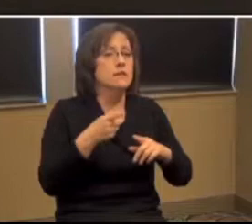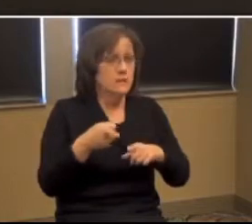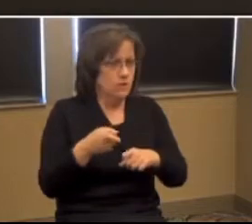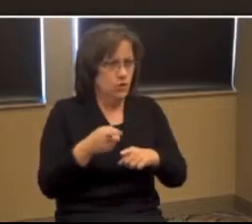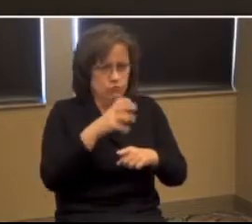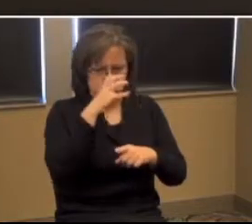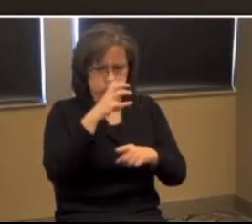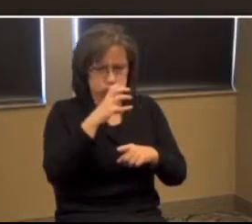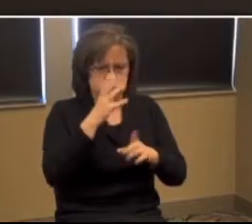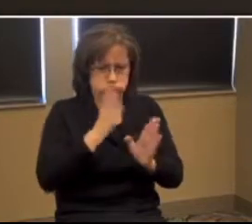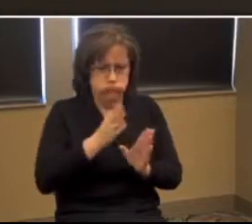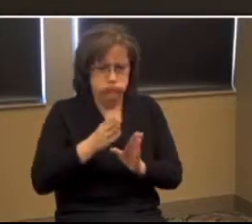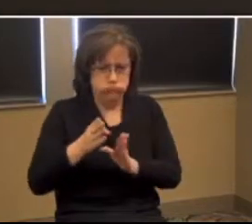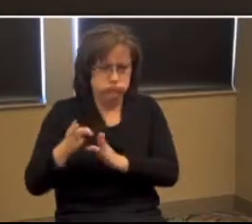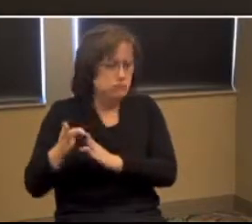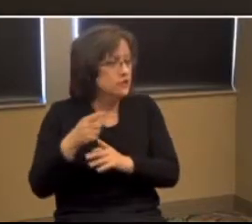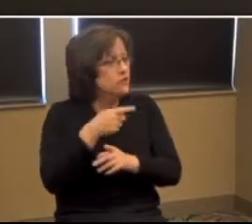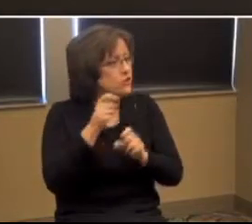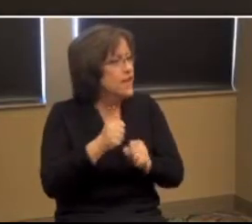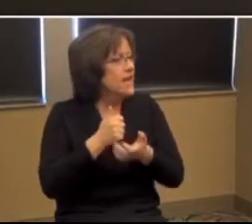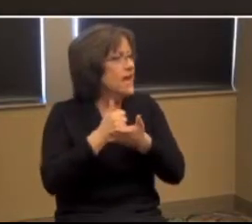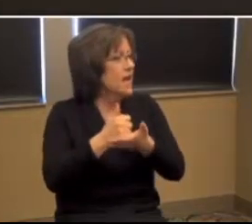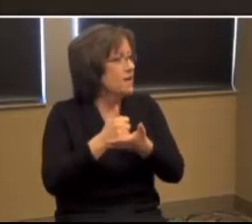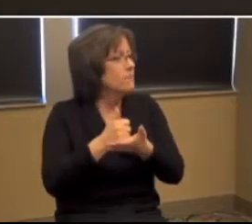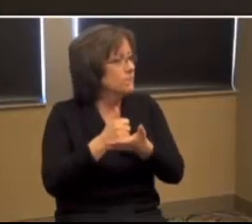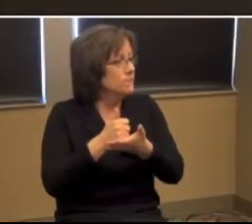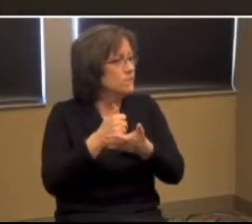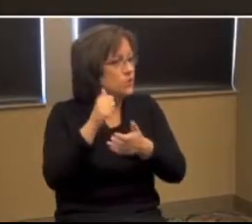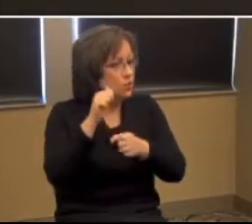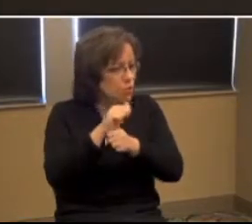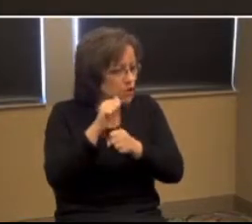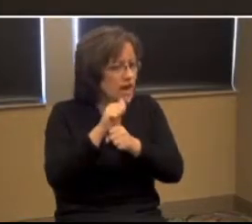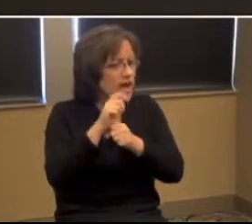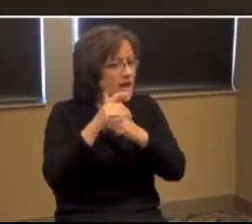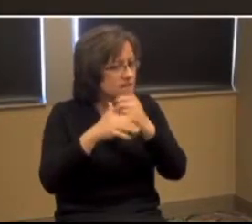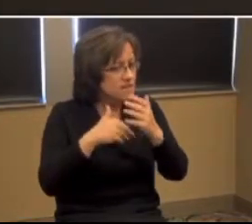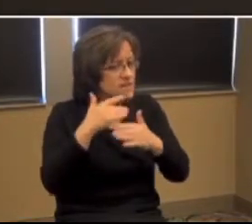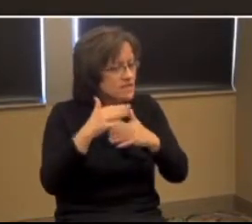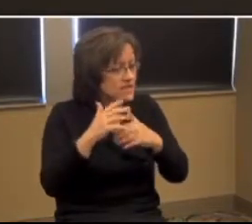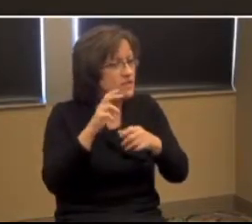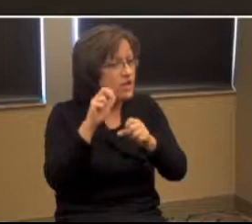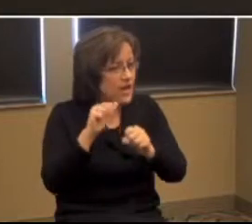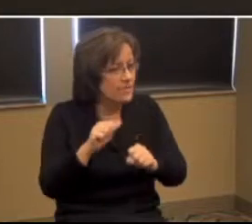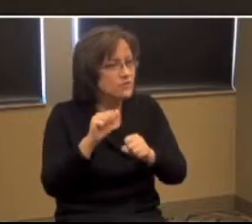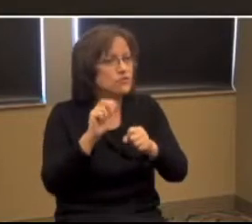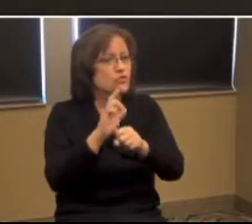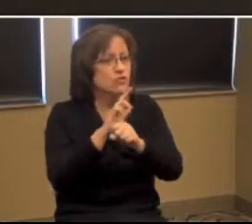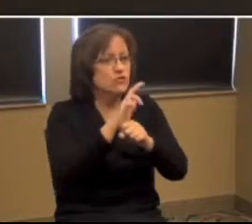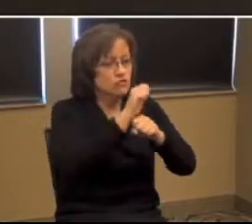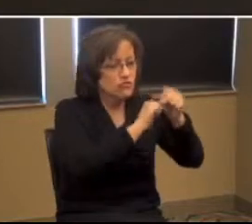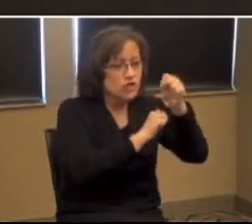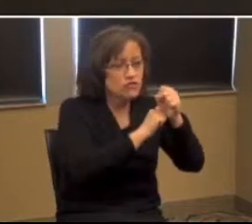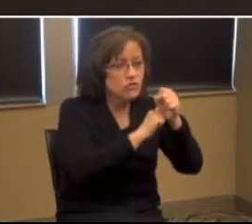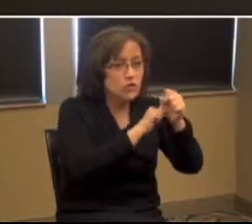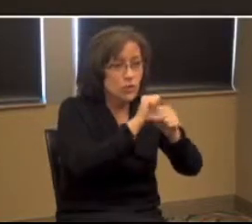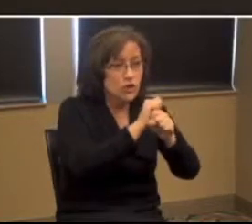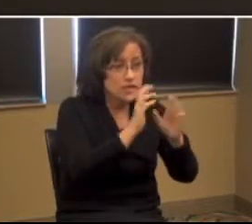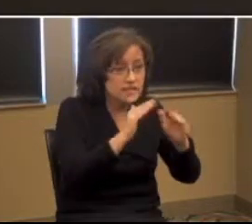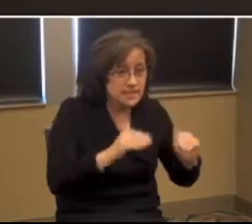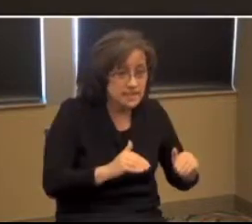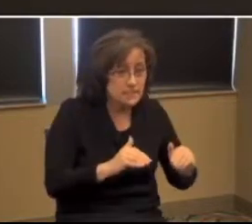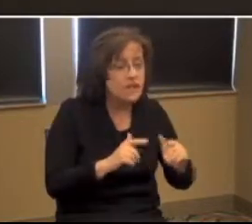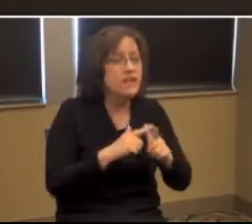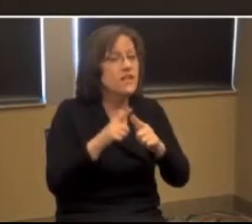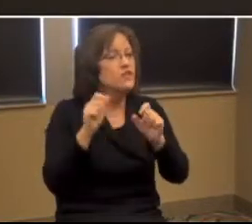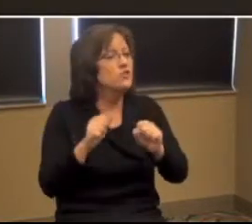actually help work on with structured work systems. Once you get them able to use a structured work system, you can use it to break